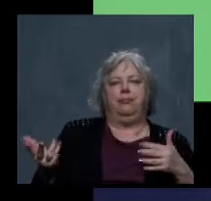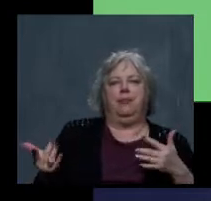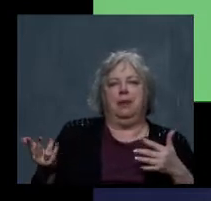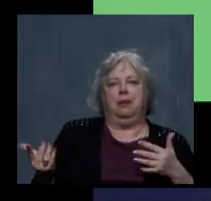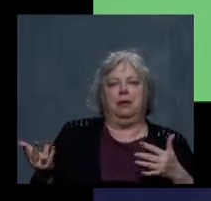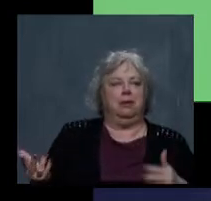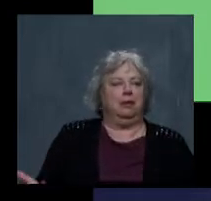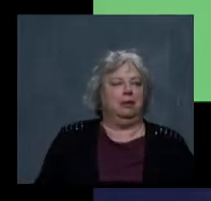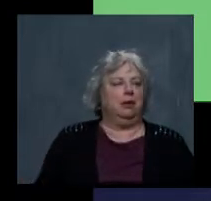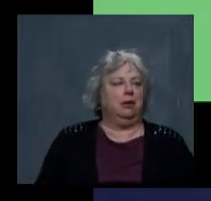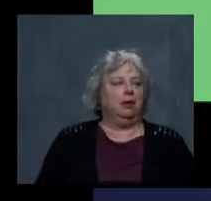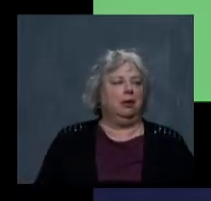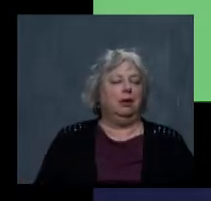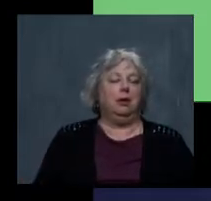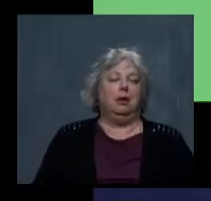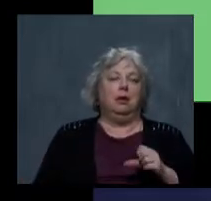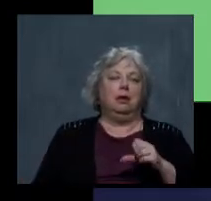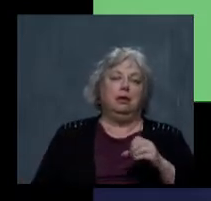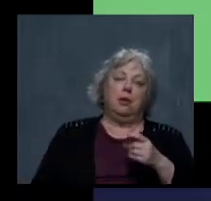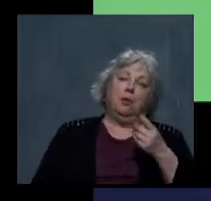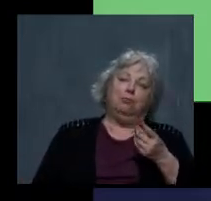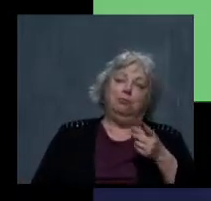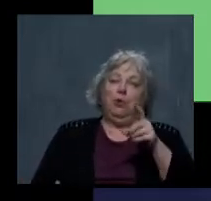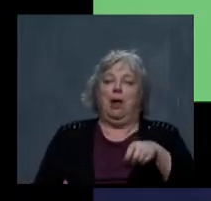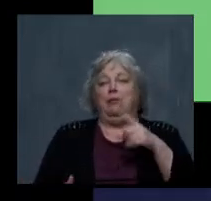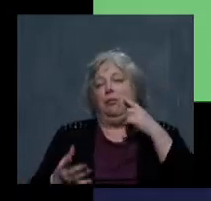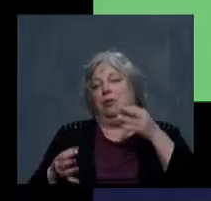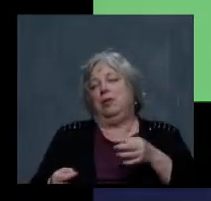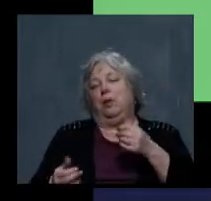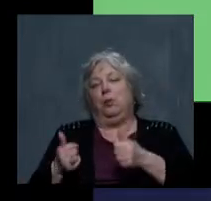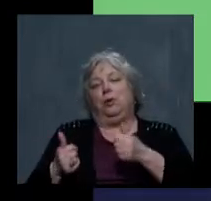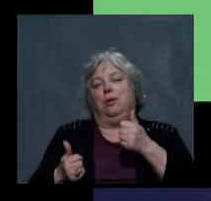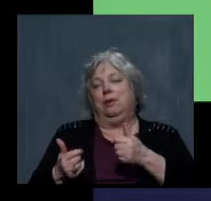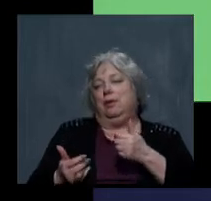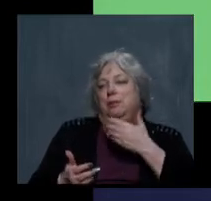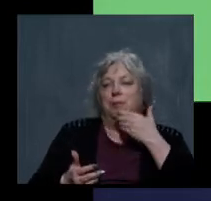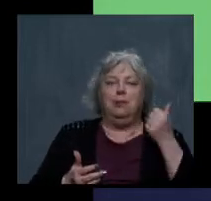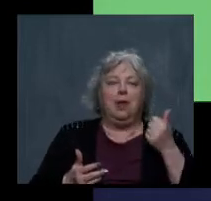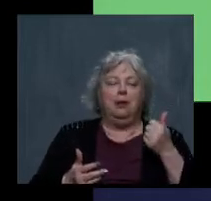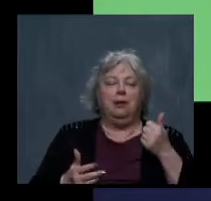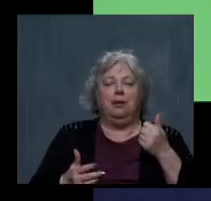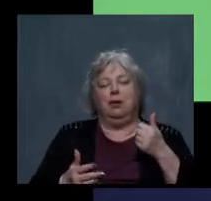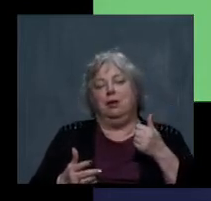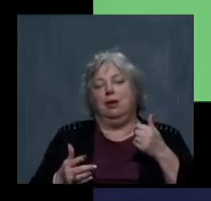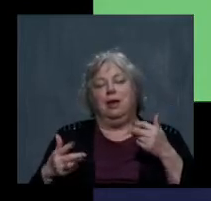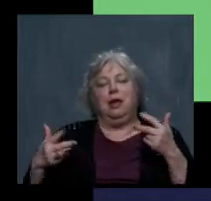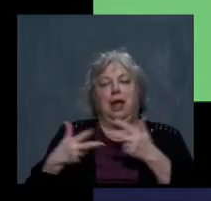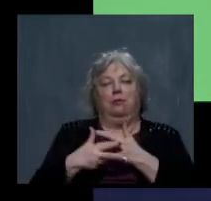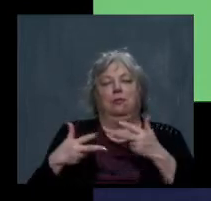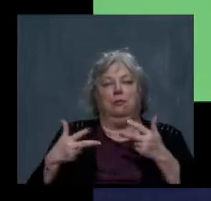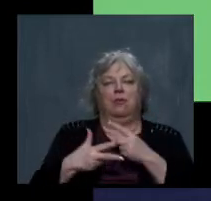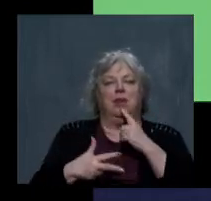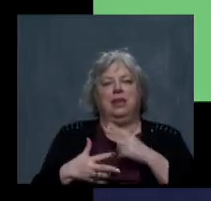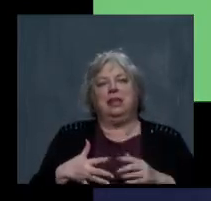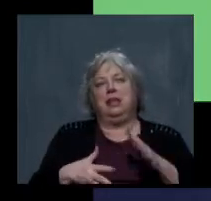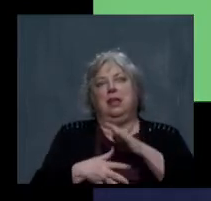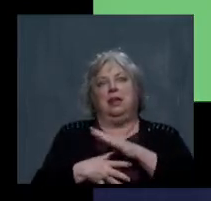So you basically have to decide, you know, which is the major flow there. And obviously, Cantrell Road is the major flow.